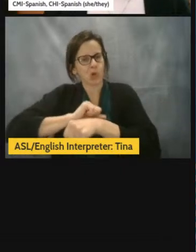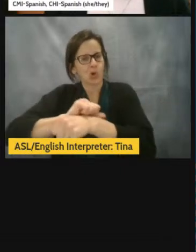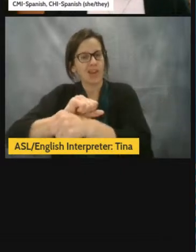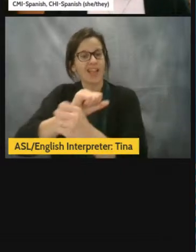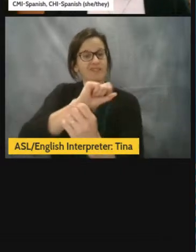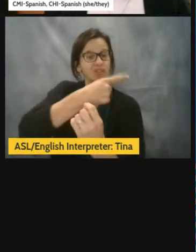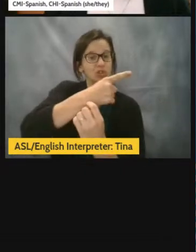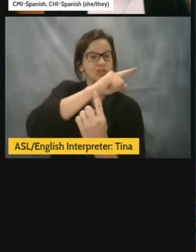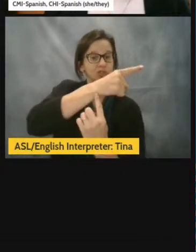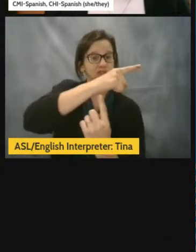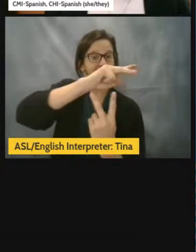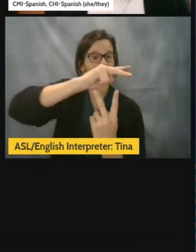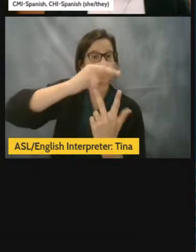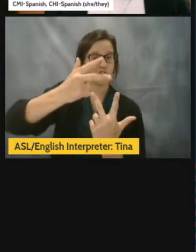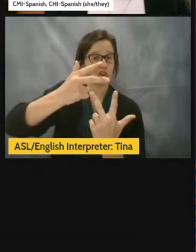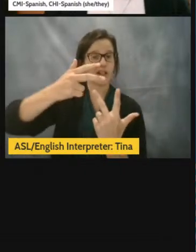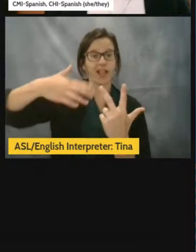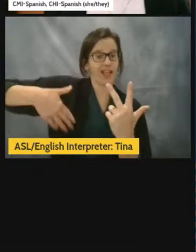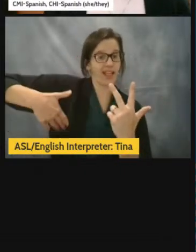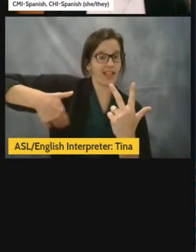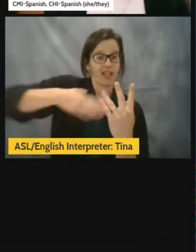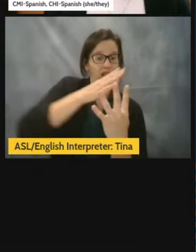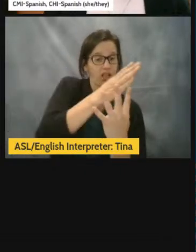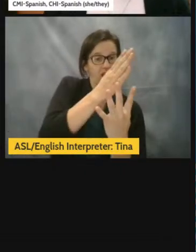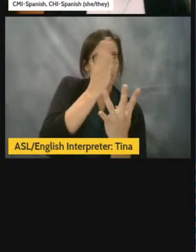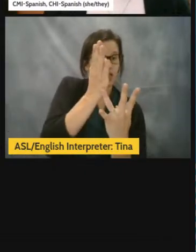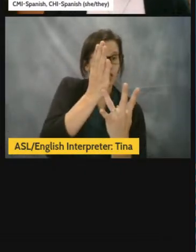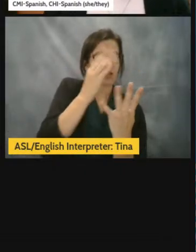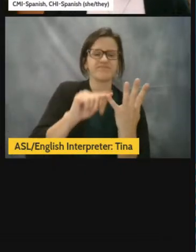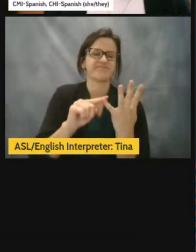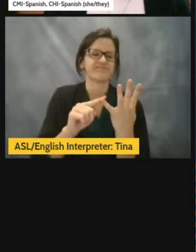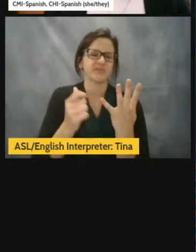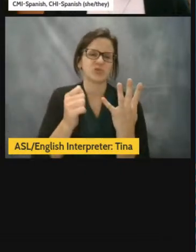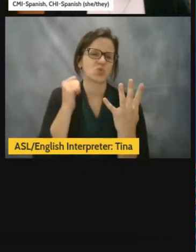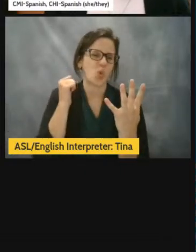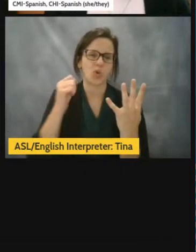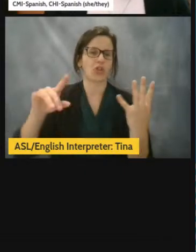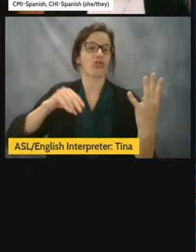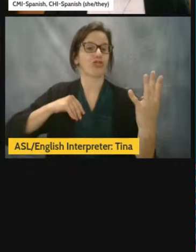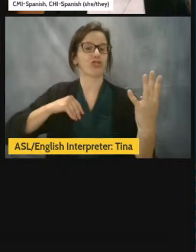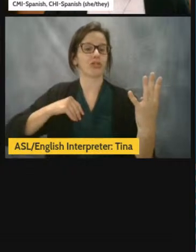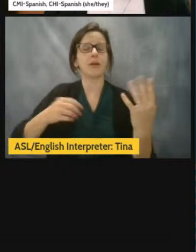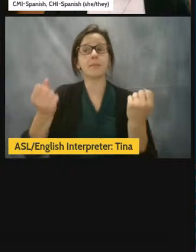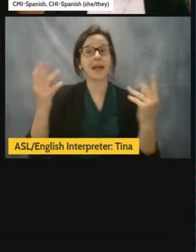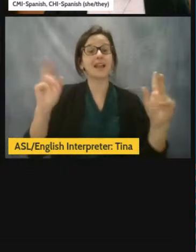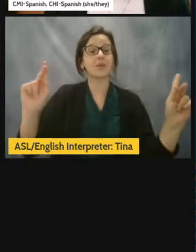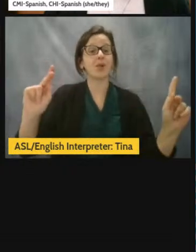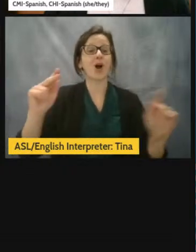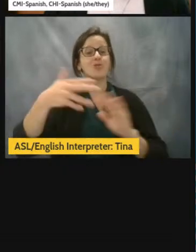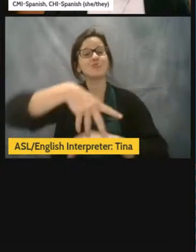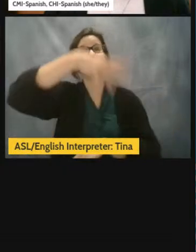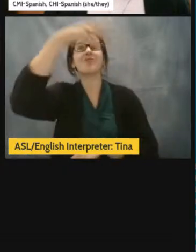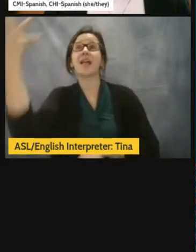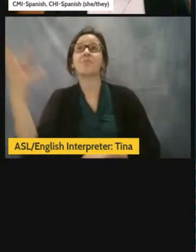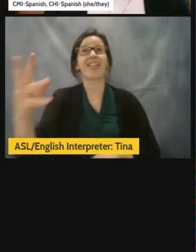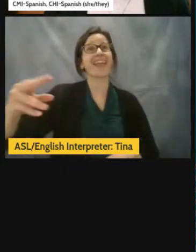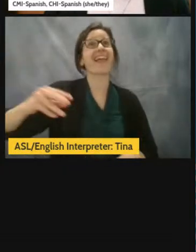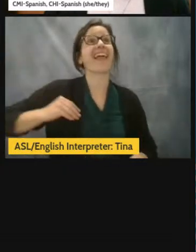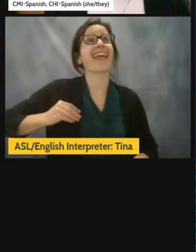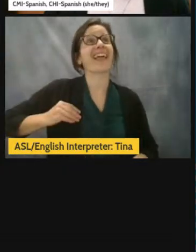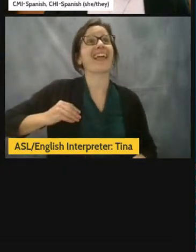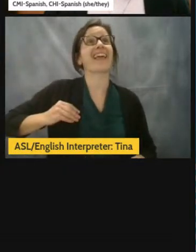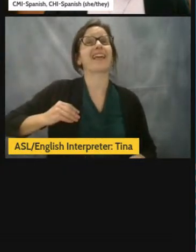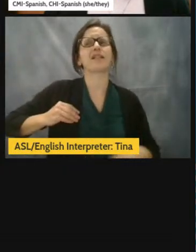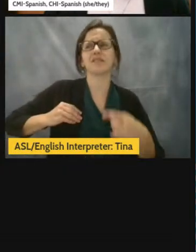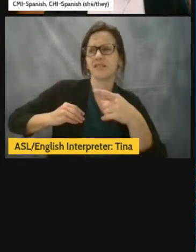steps, okay? Please don't do that. I've seen so many people wearing rainbow flags and they don't know what trans means.